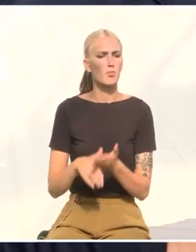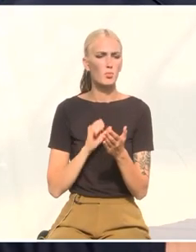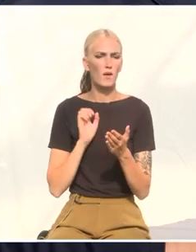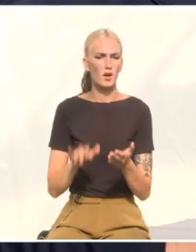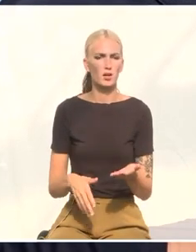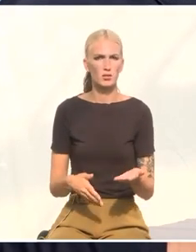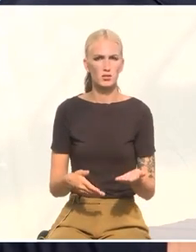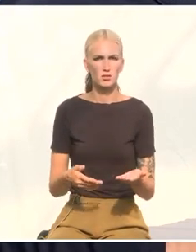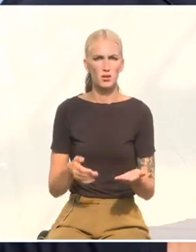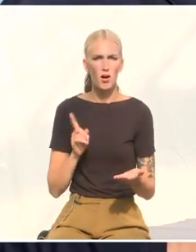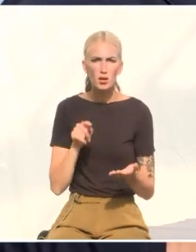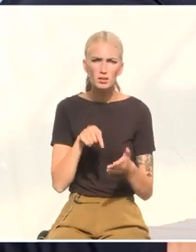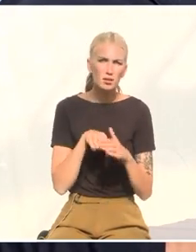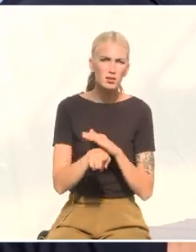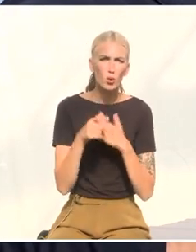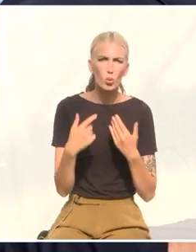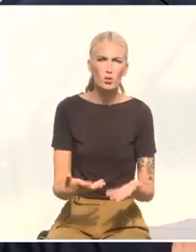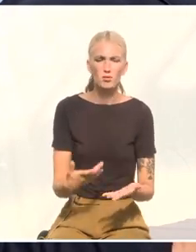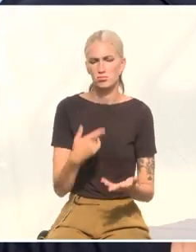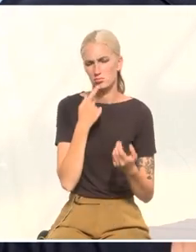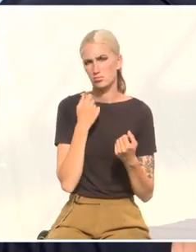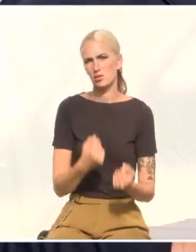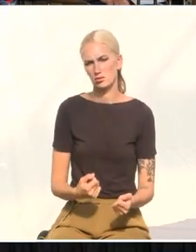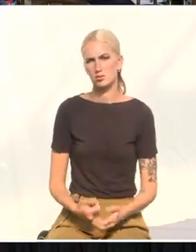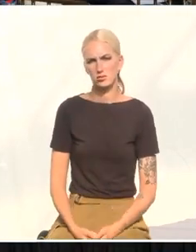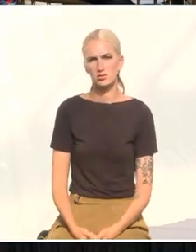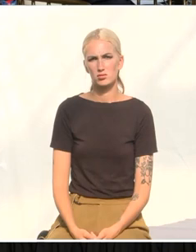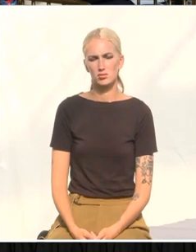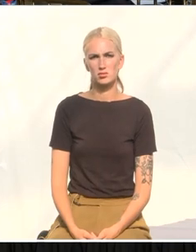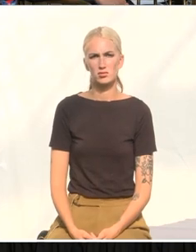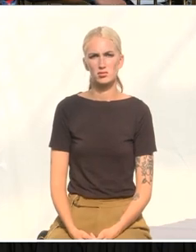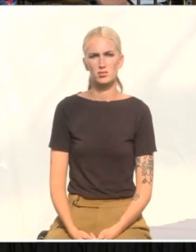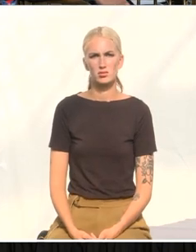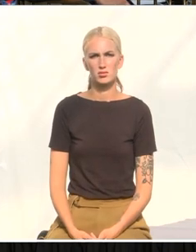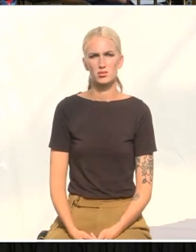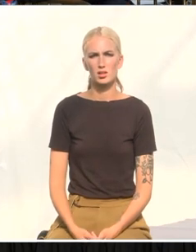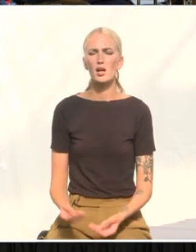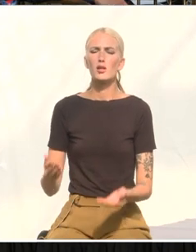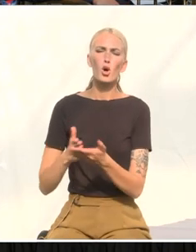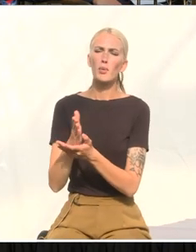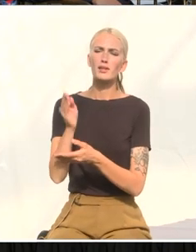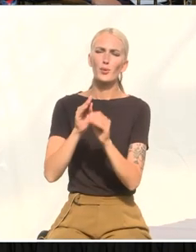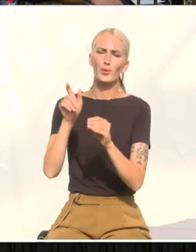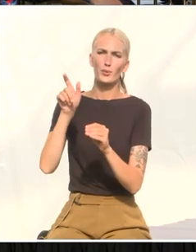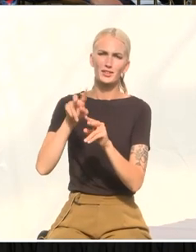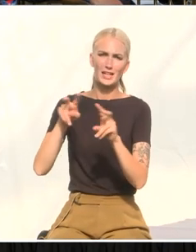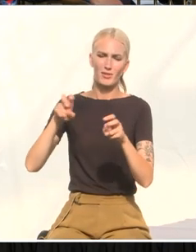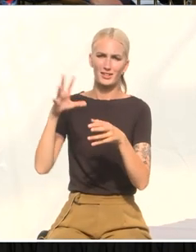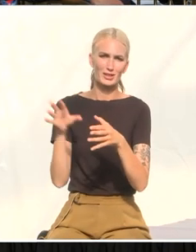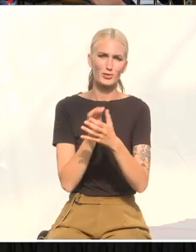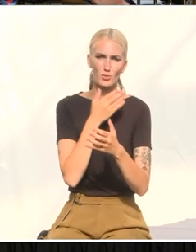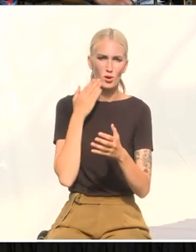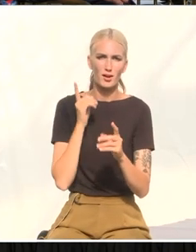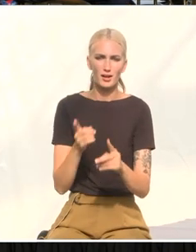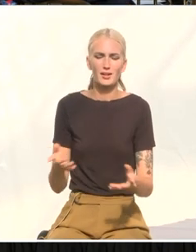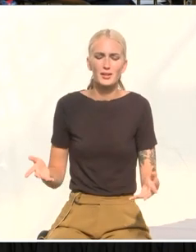Overcome that hurdle is really, that's a tough one. So not speaking on policymaking, but yeah. No,